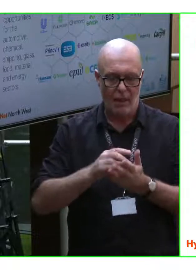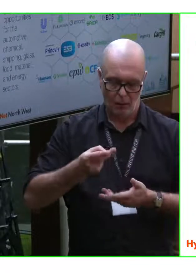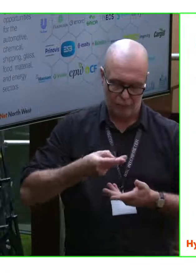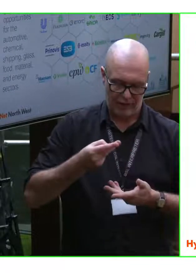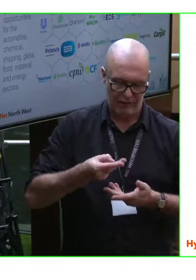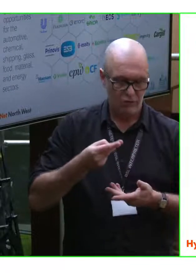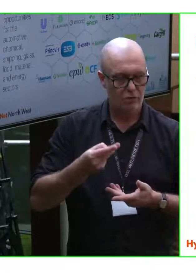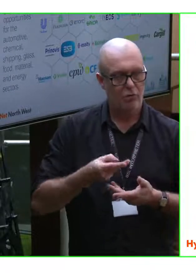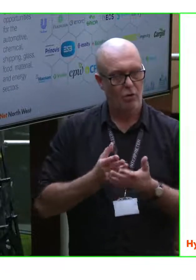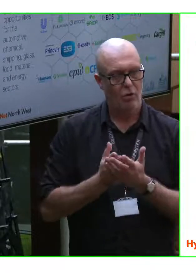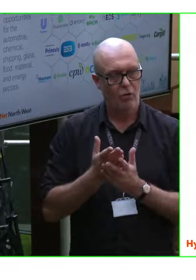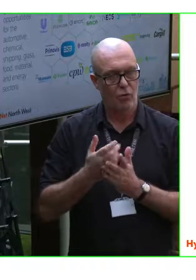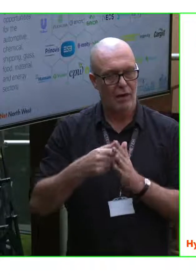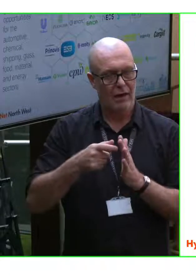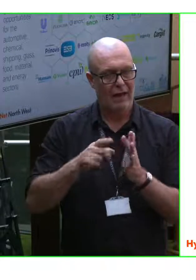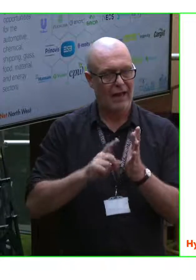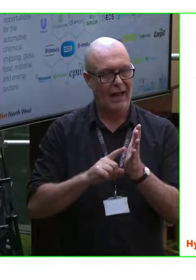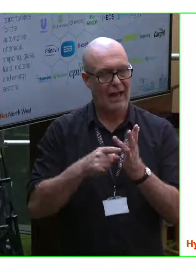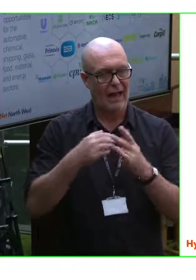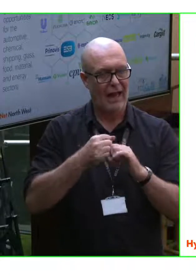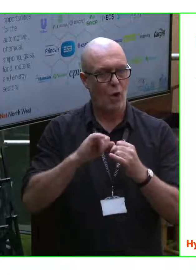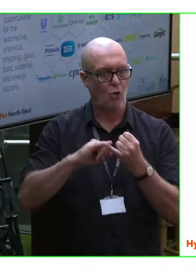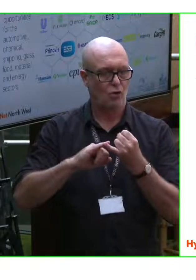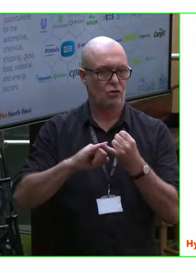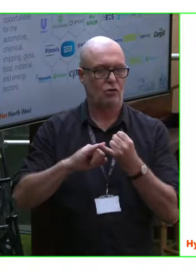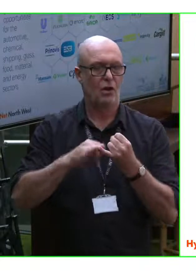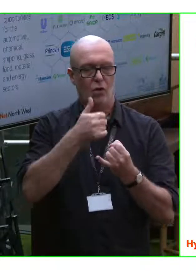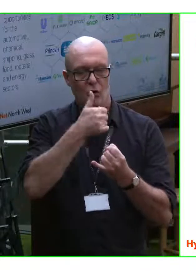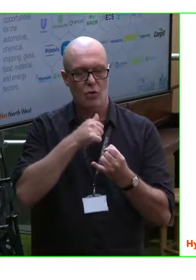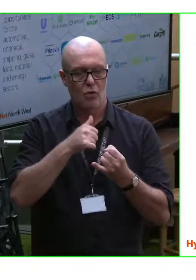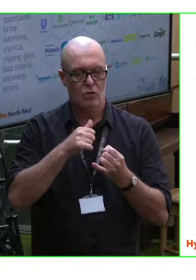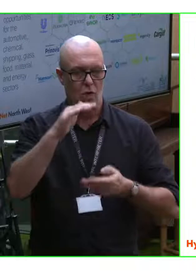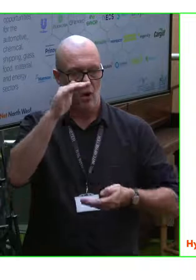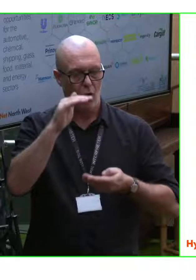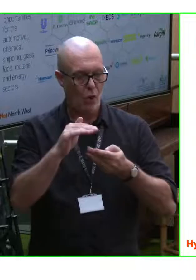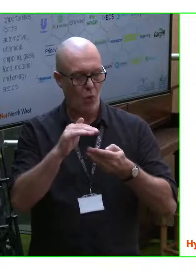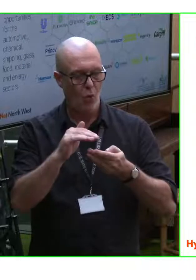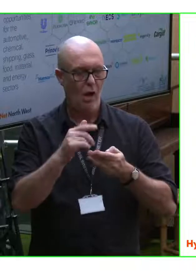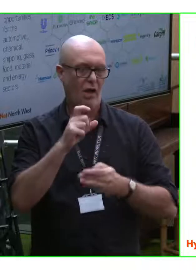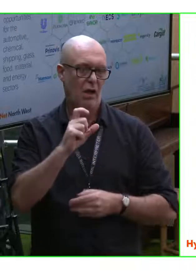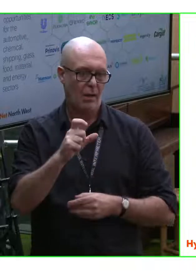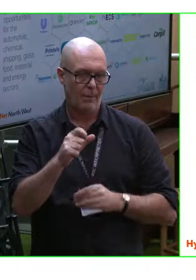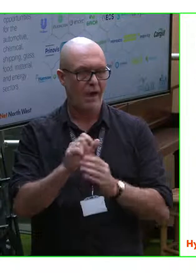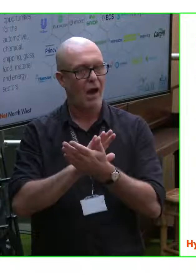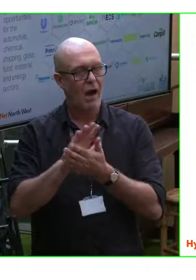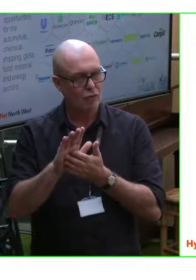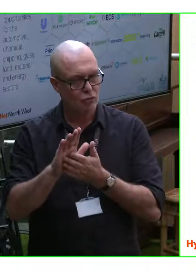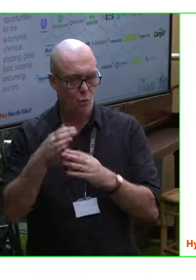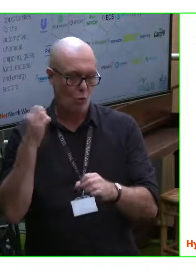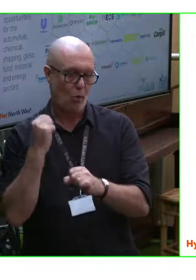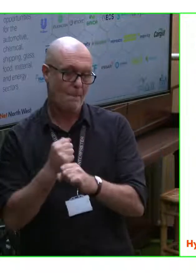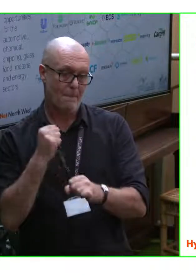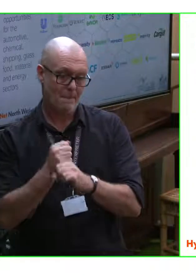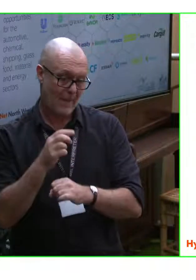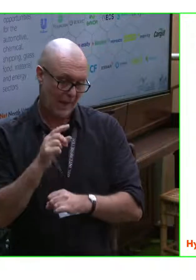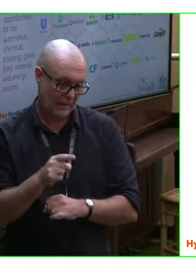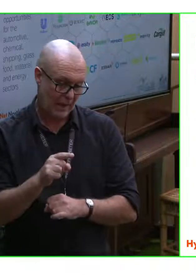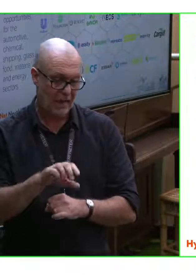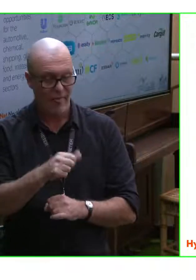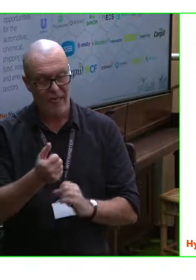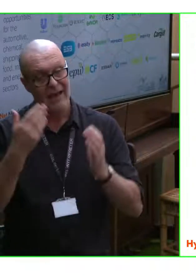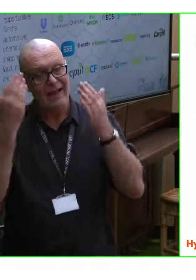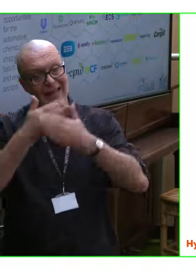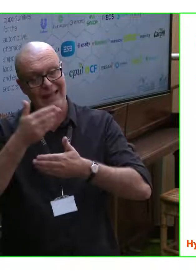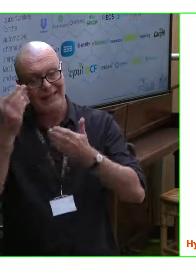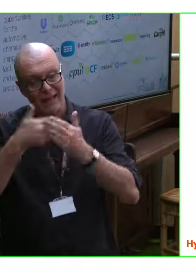by Kellogg's, who will have used, here in Manchester, will have used low carbon hydrogen to make that cereal. And I'd hope in the evening I can sit there with a